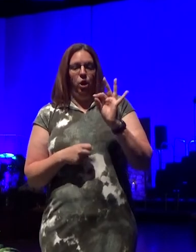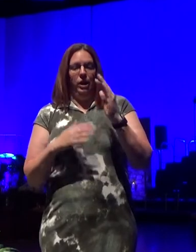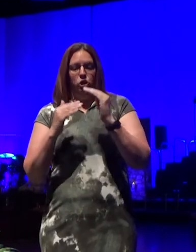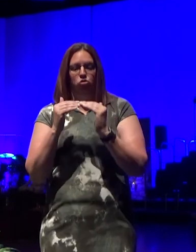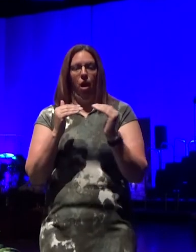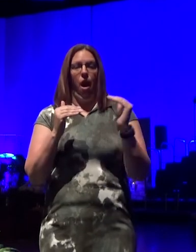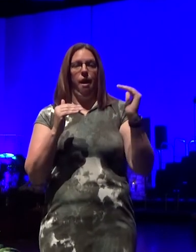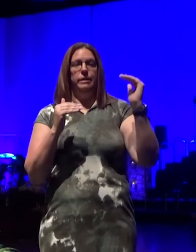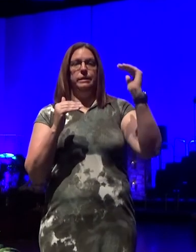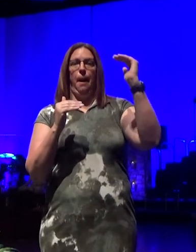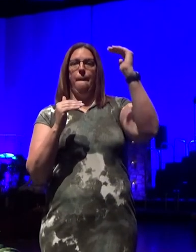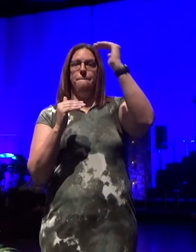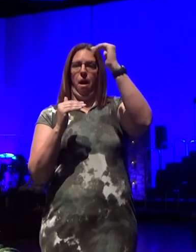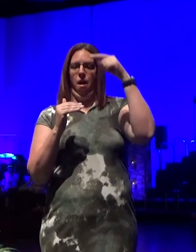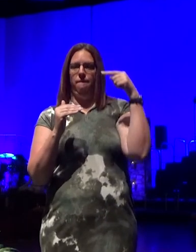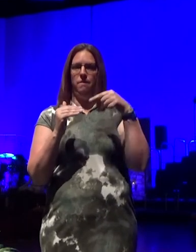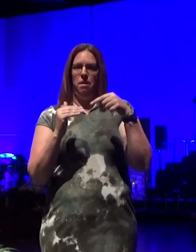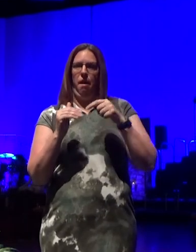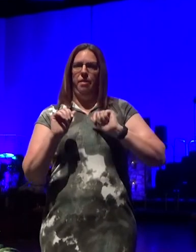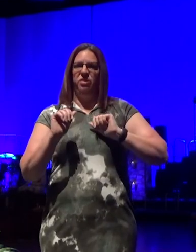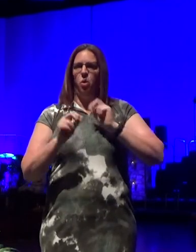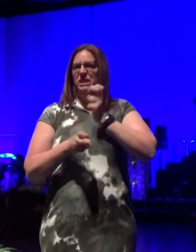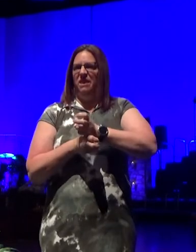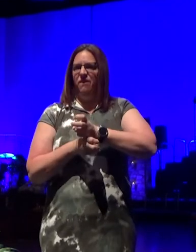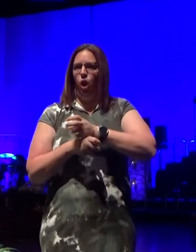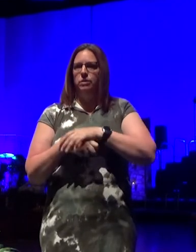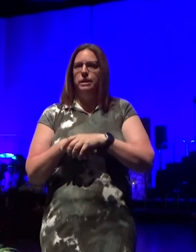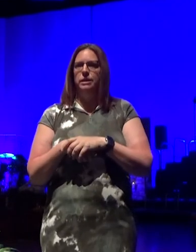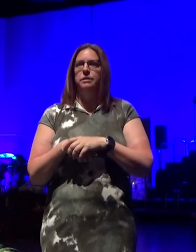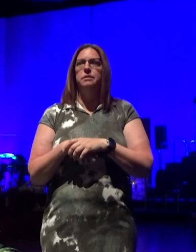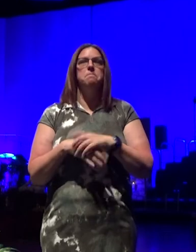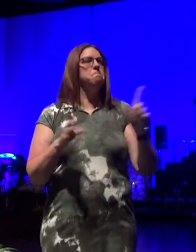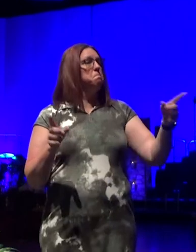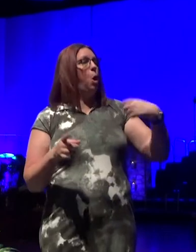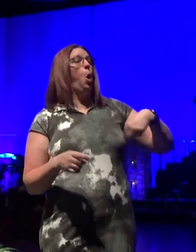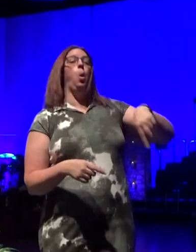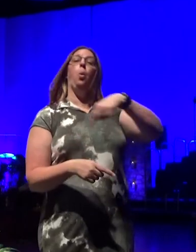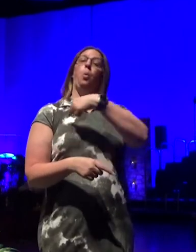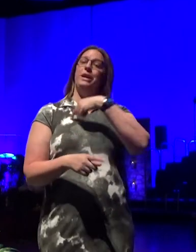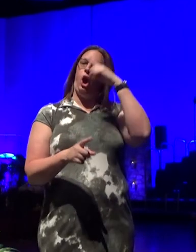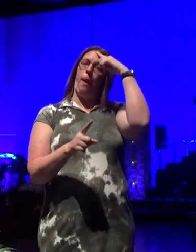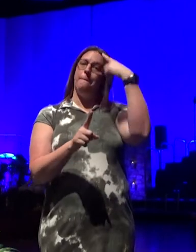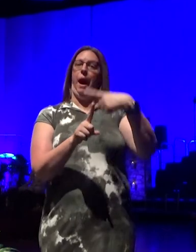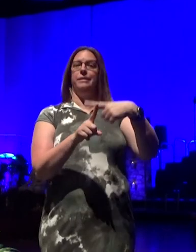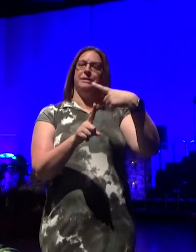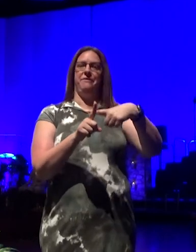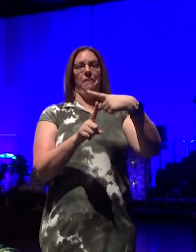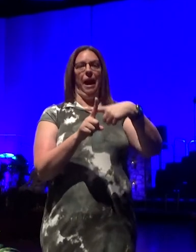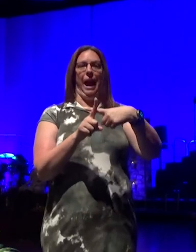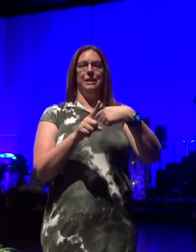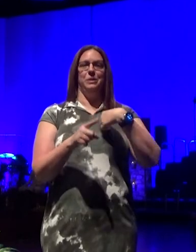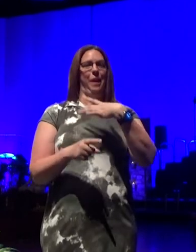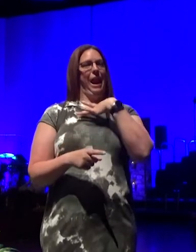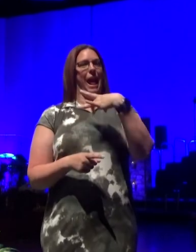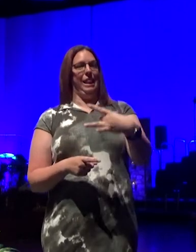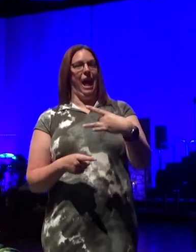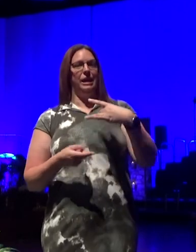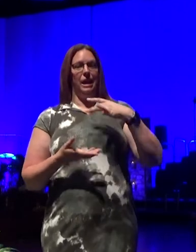any difficulty. Now, we're a very positive-minded folk here, and so I like that the Buddha can give